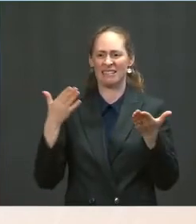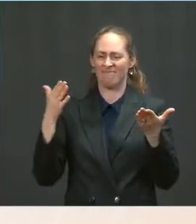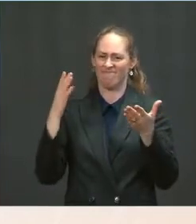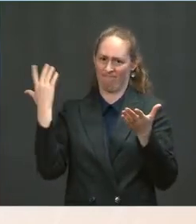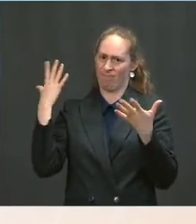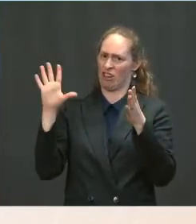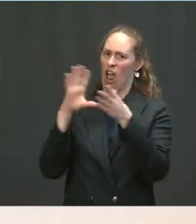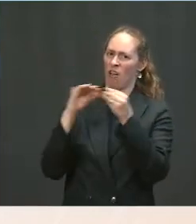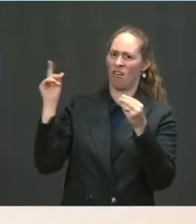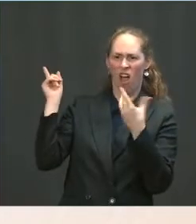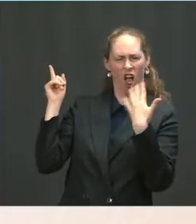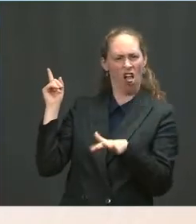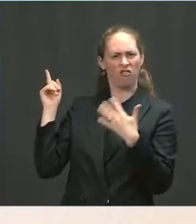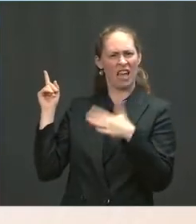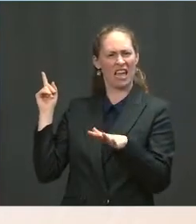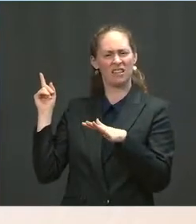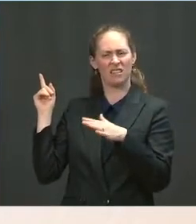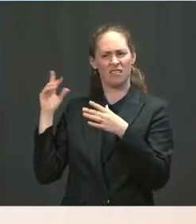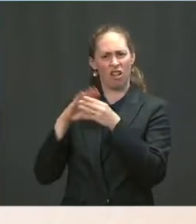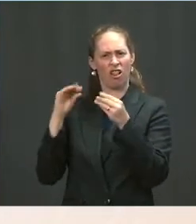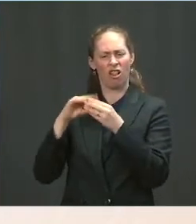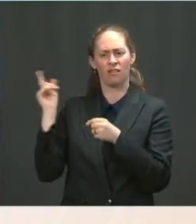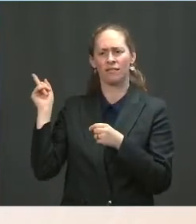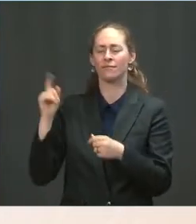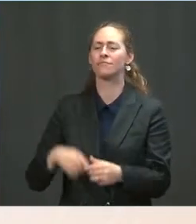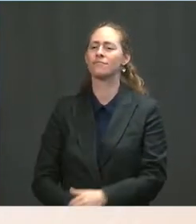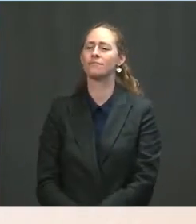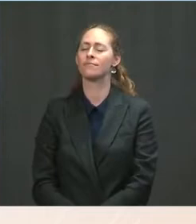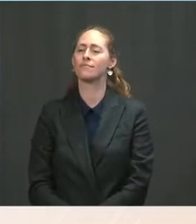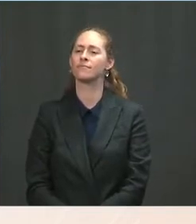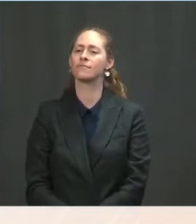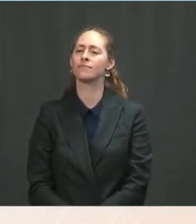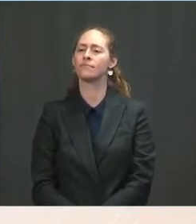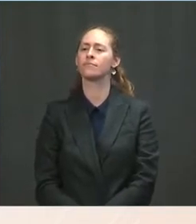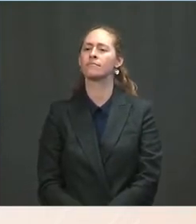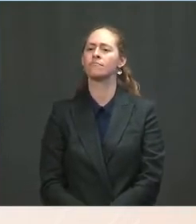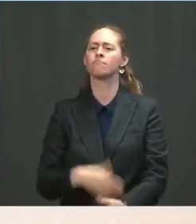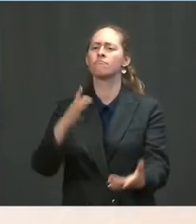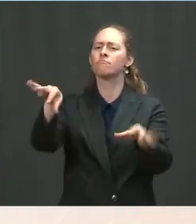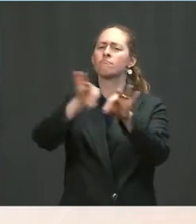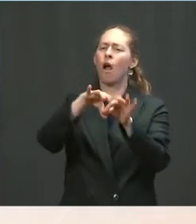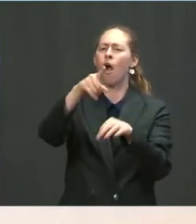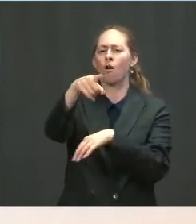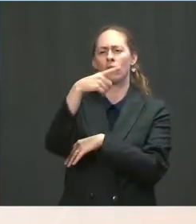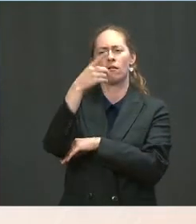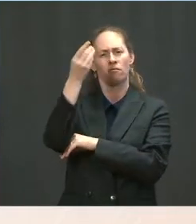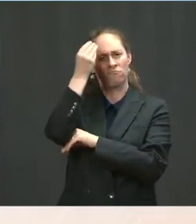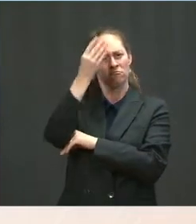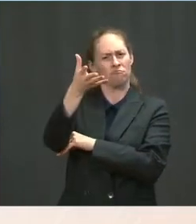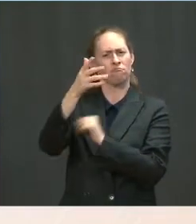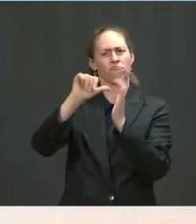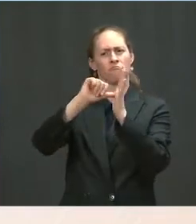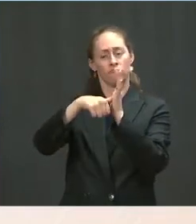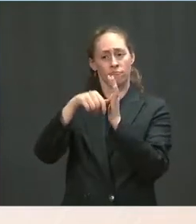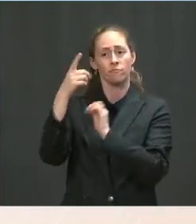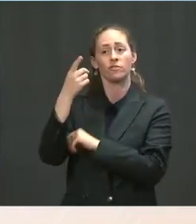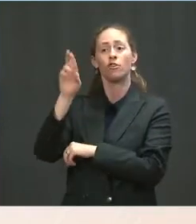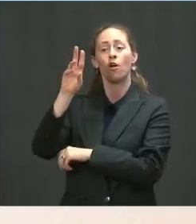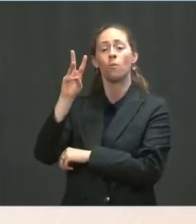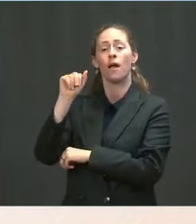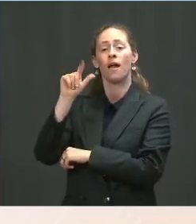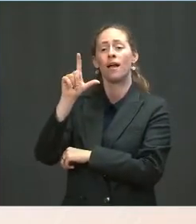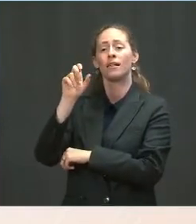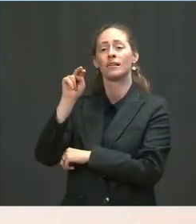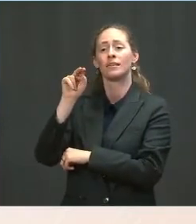light of recent reporting, it is worth noting that Dr. Walensky said 8 days ago that the Delta variant is the